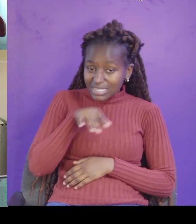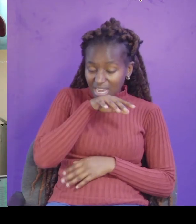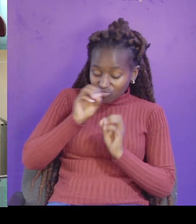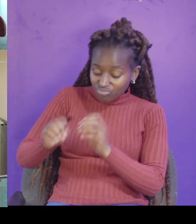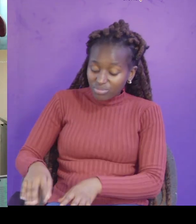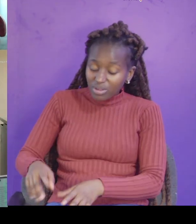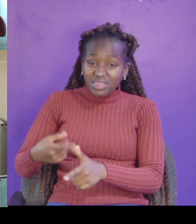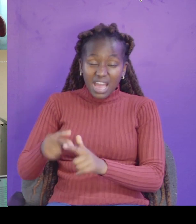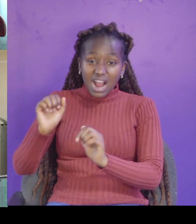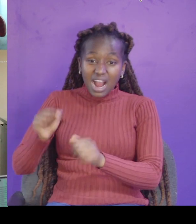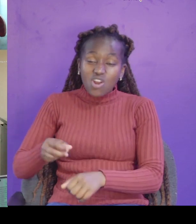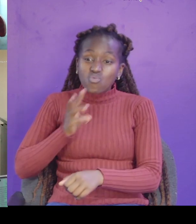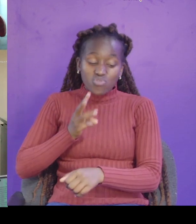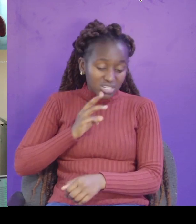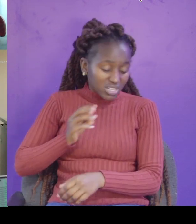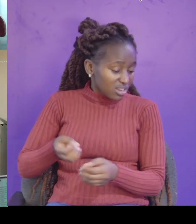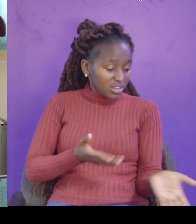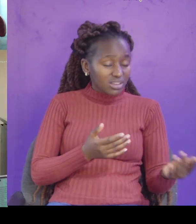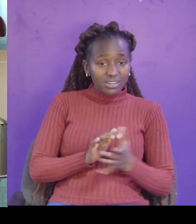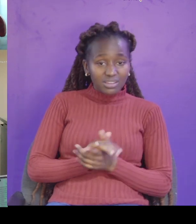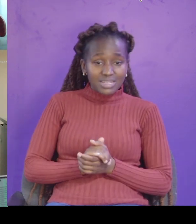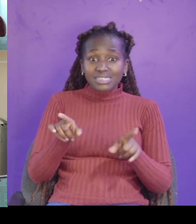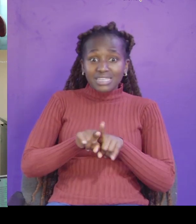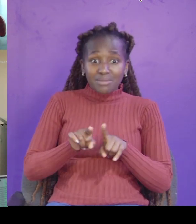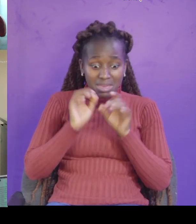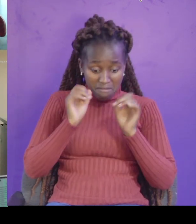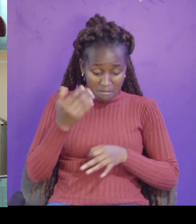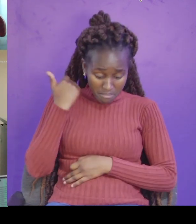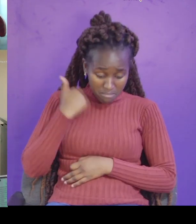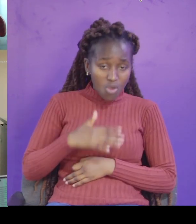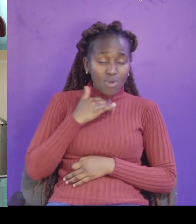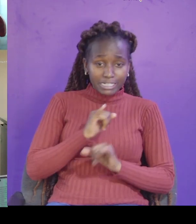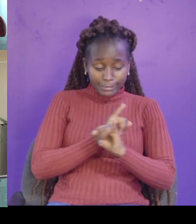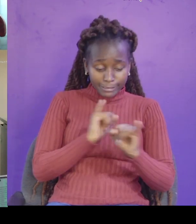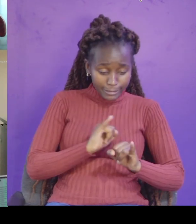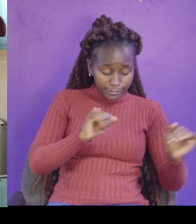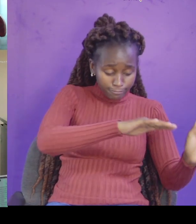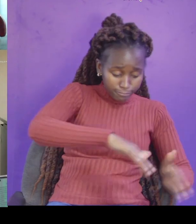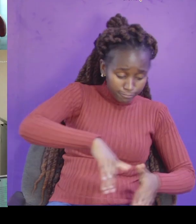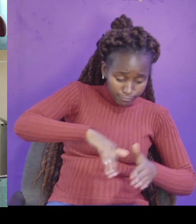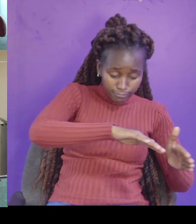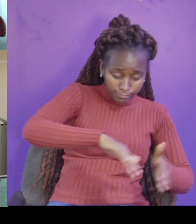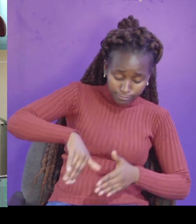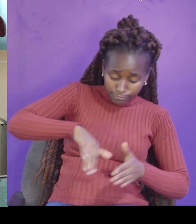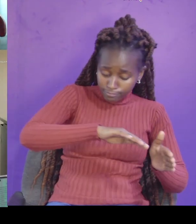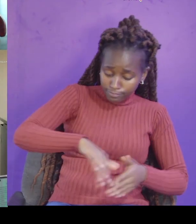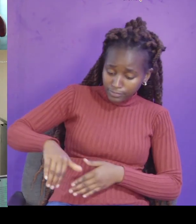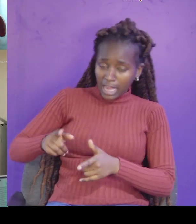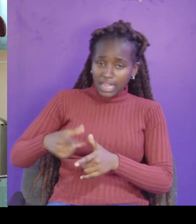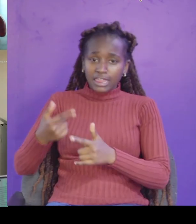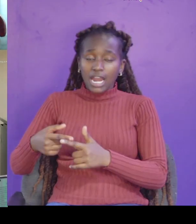they don't want to take this garbage to transfer points. They sweep the papers, they put it inside the drainage